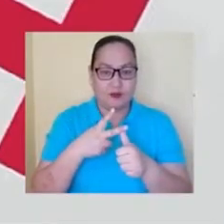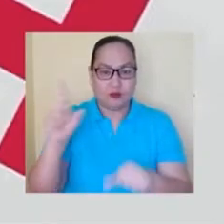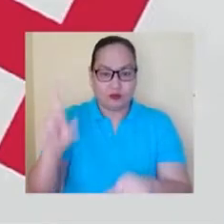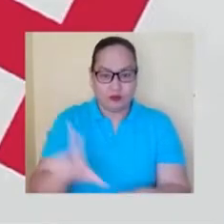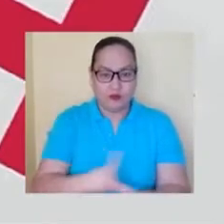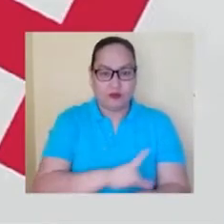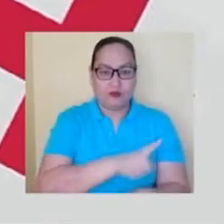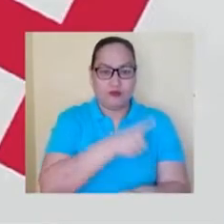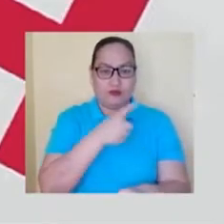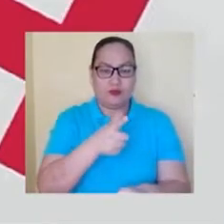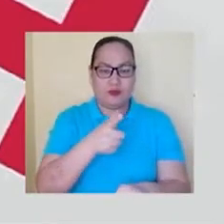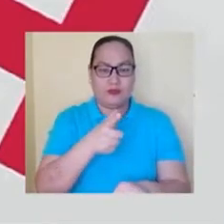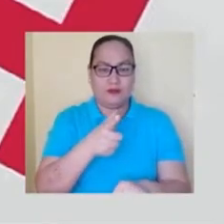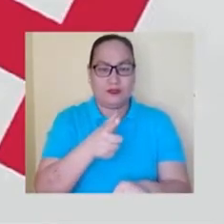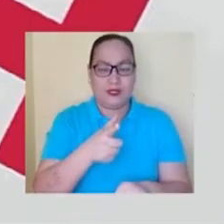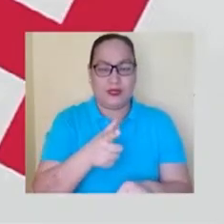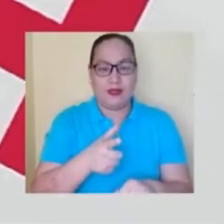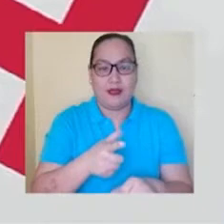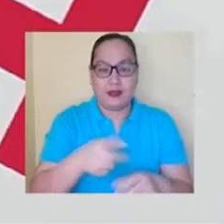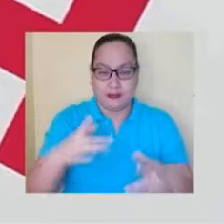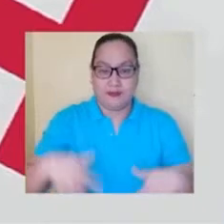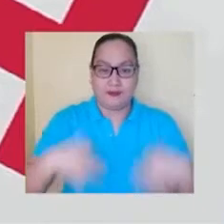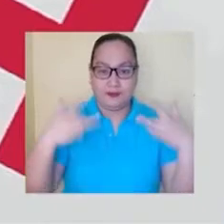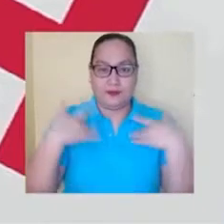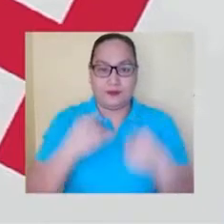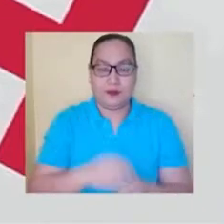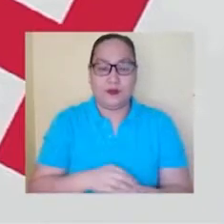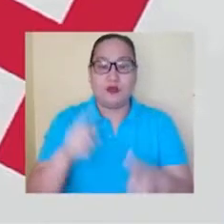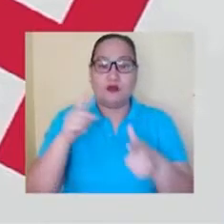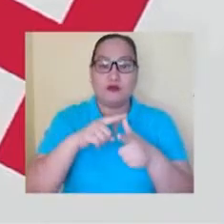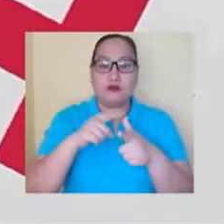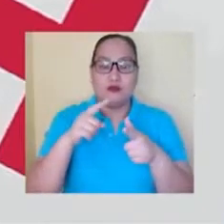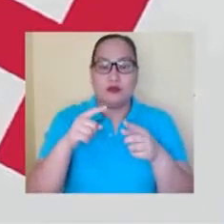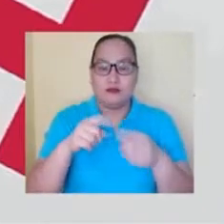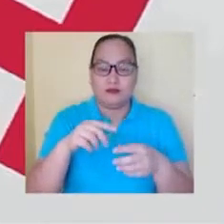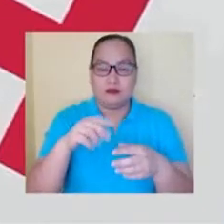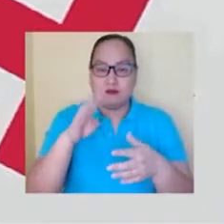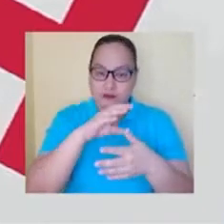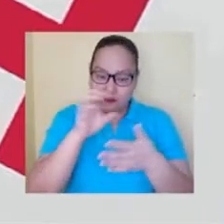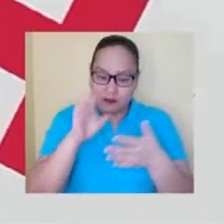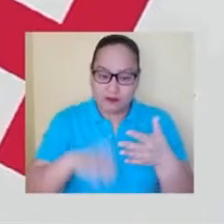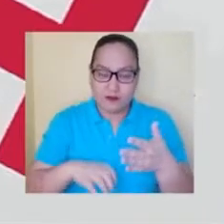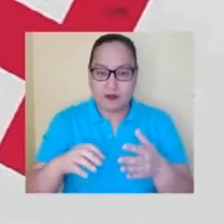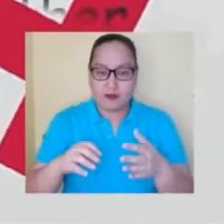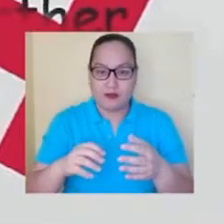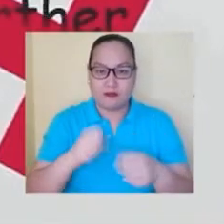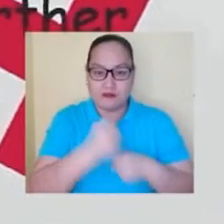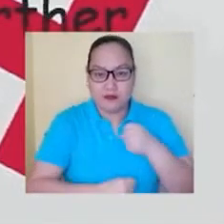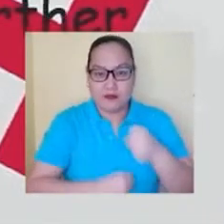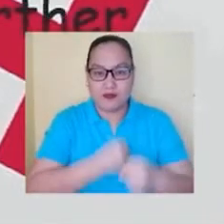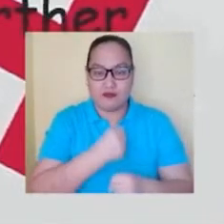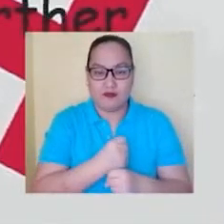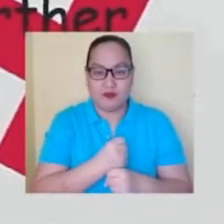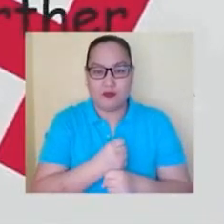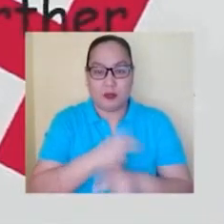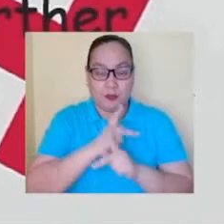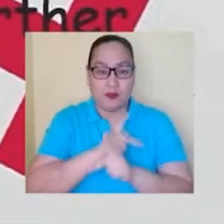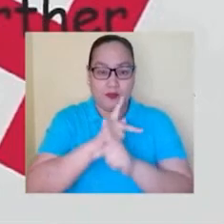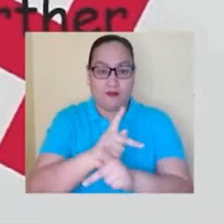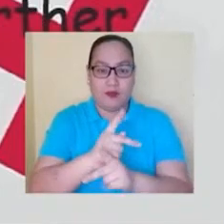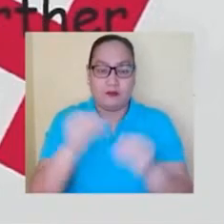life. Third, to alleviate suffering. Fourth, to prevent further injury.